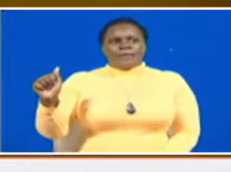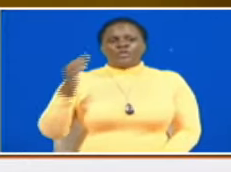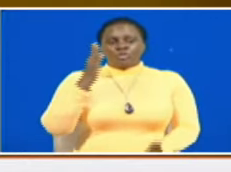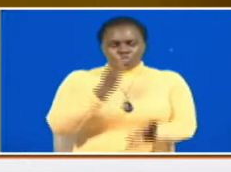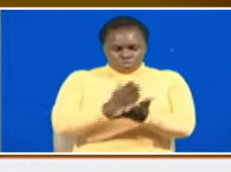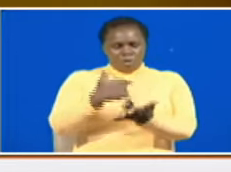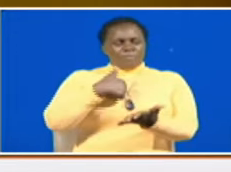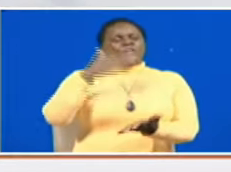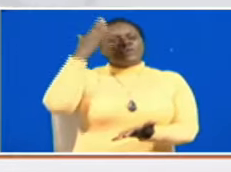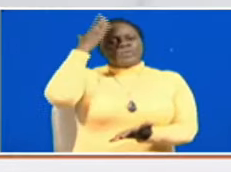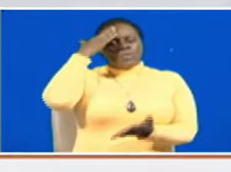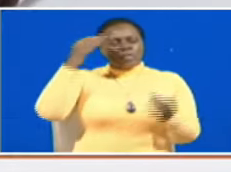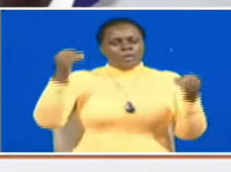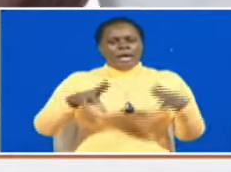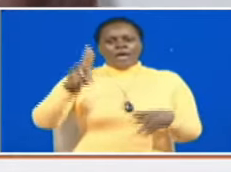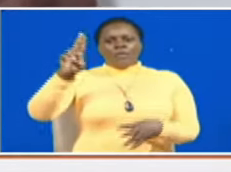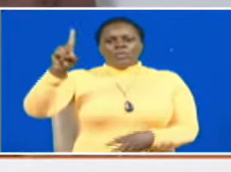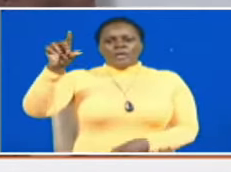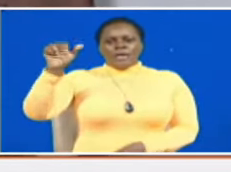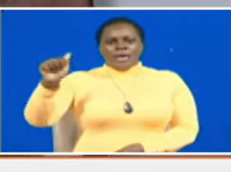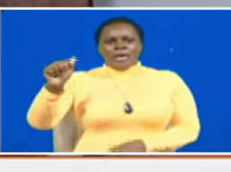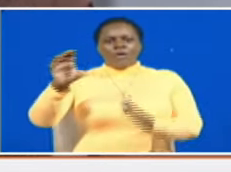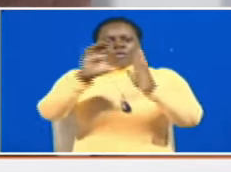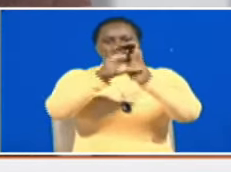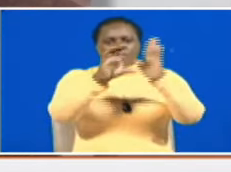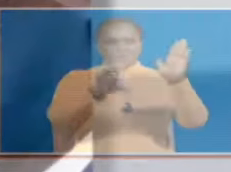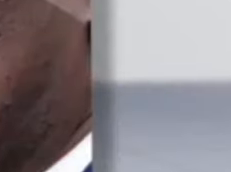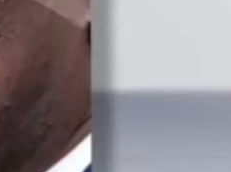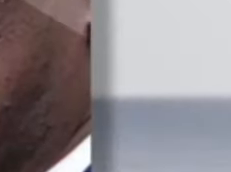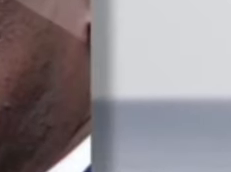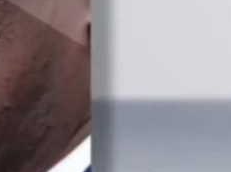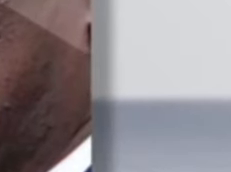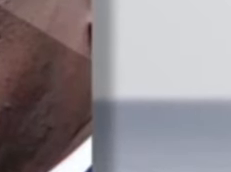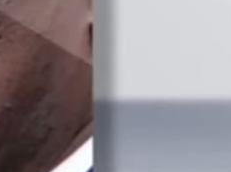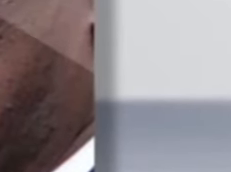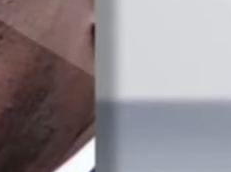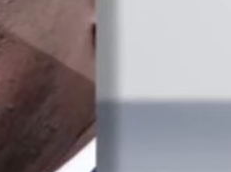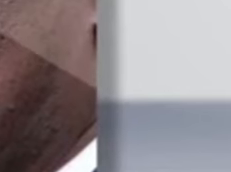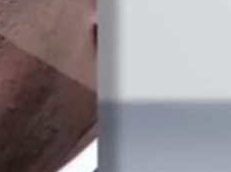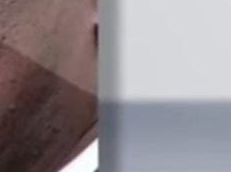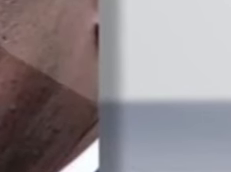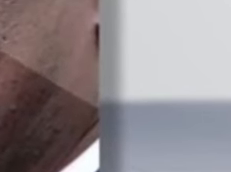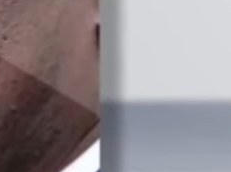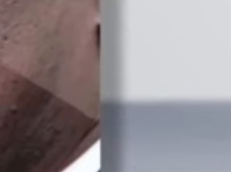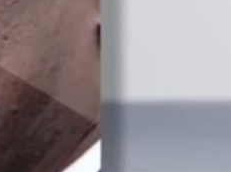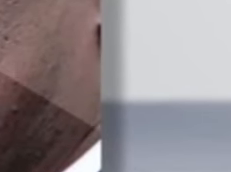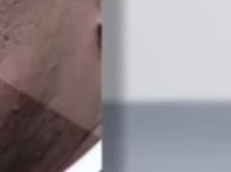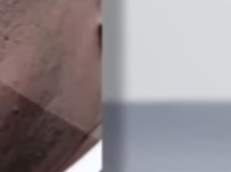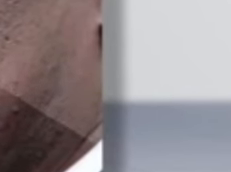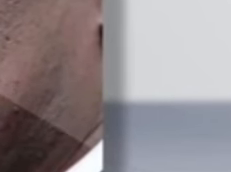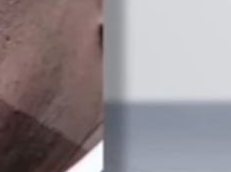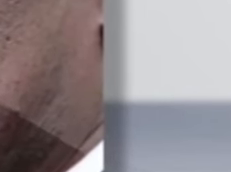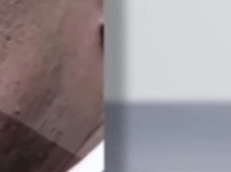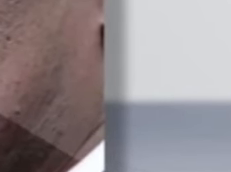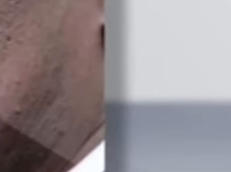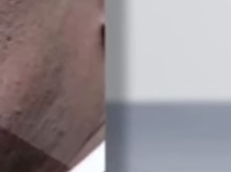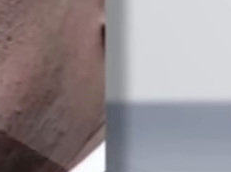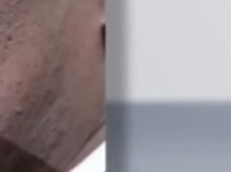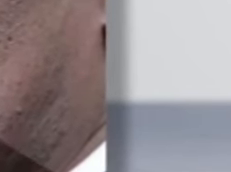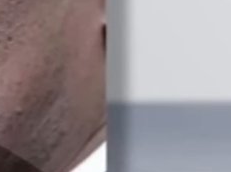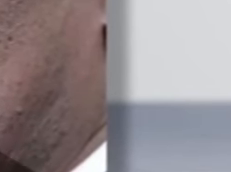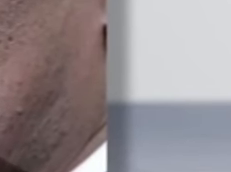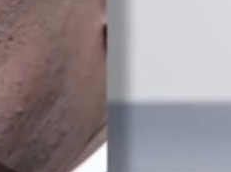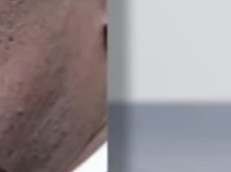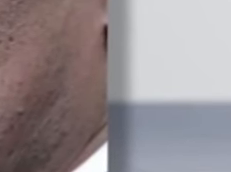I'm certain. The UDA party constitution gives room for three deputy party leader positions. They are deputy party leader for policy and